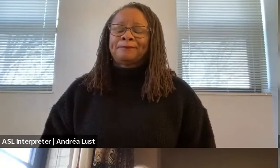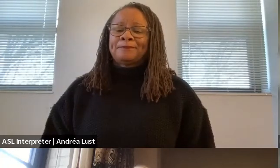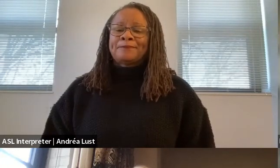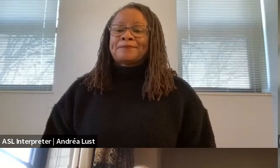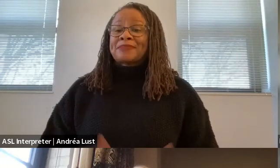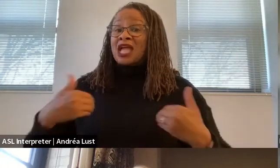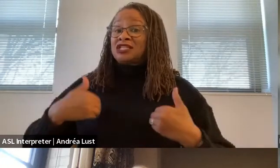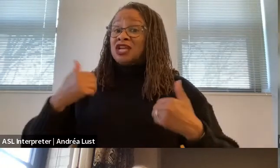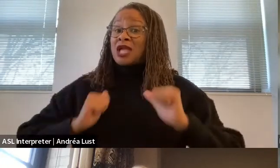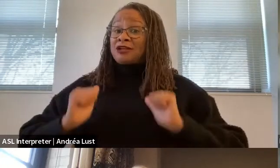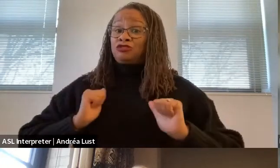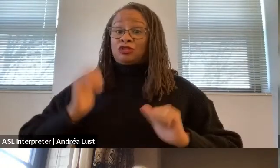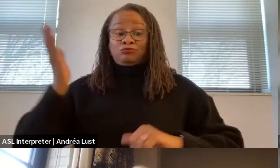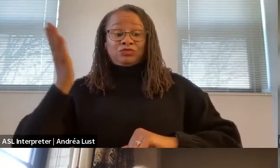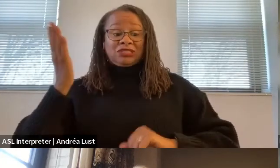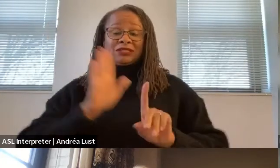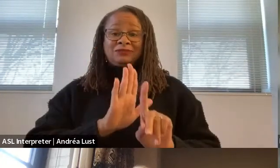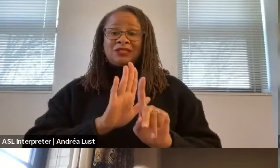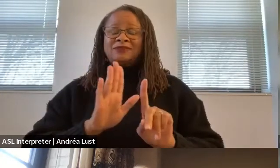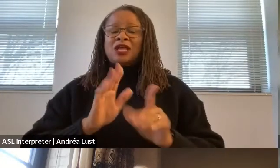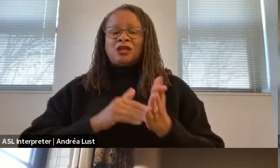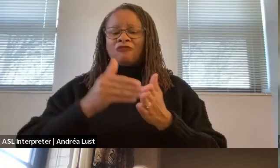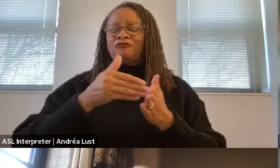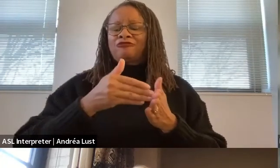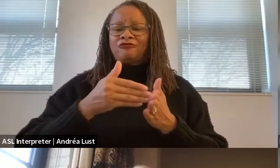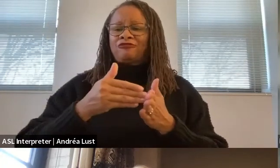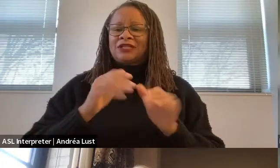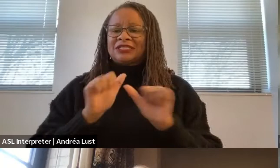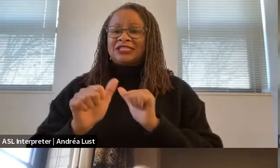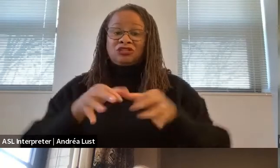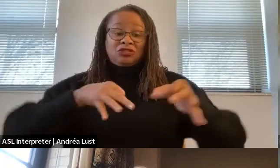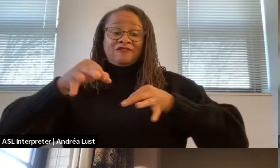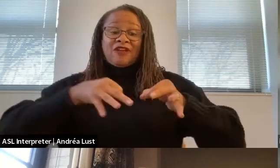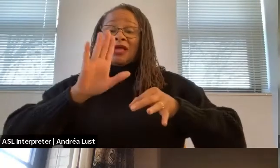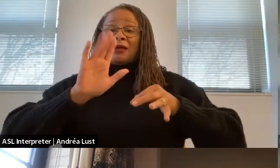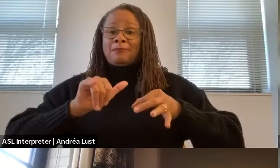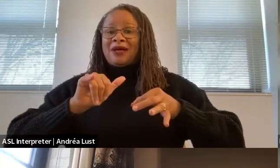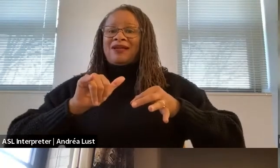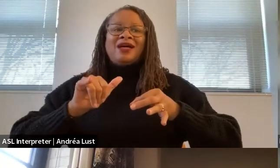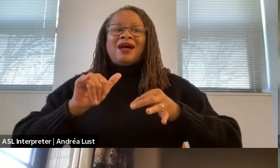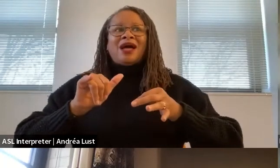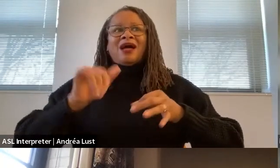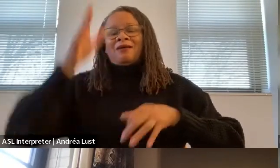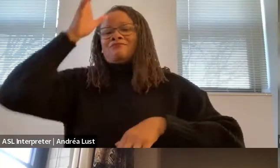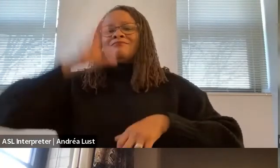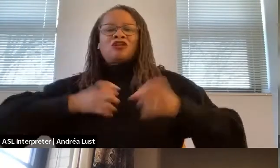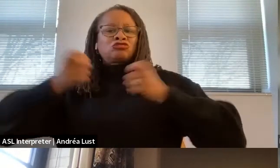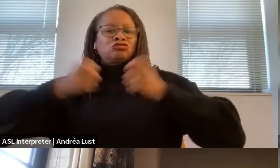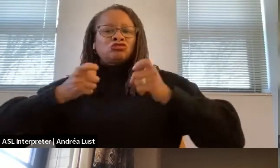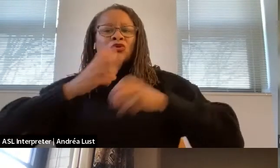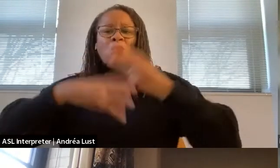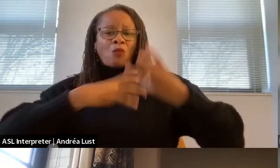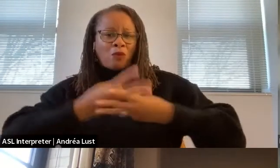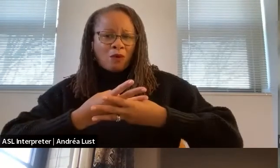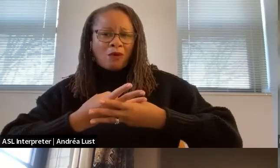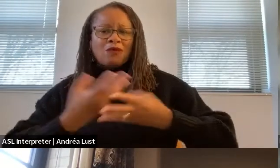actresses present themselves is oftentimes still defined by a very patriarchal male gaze vision of things. So